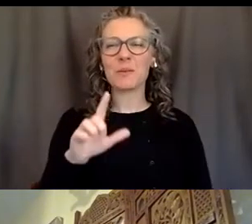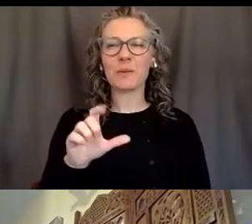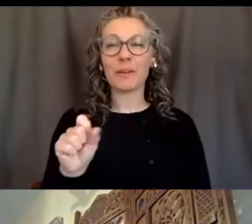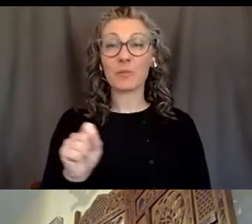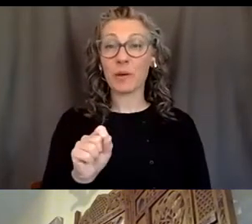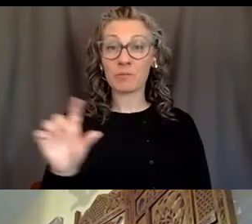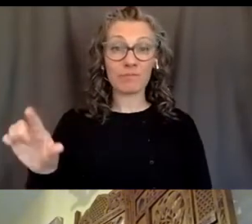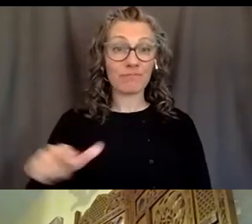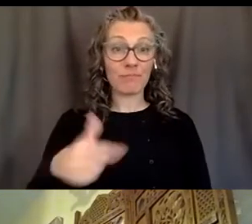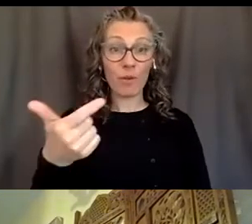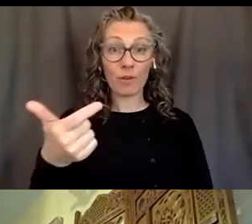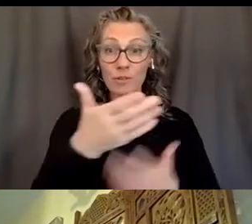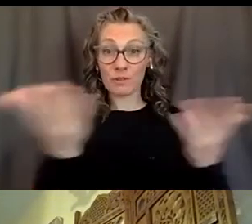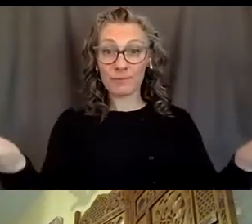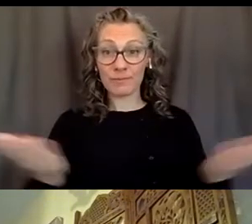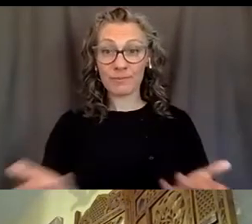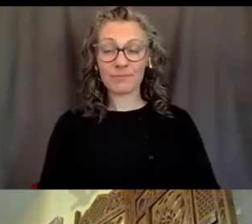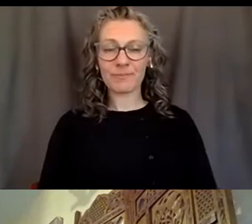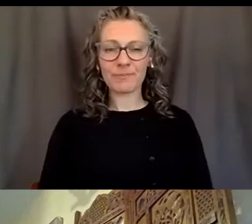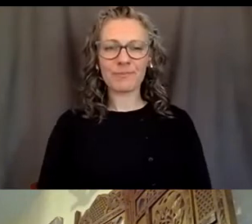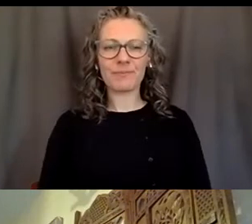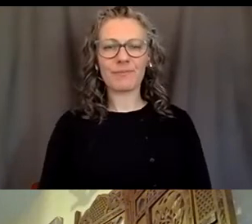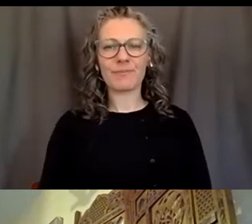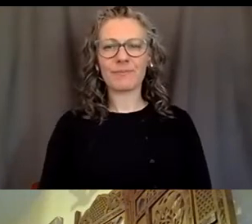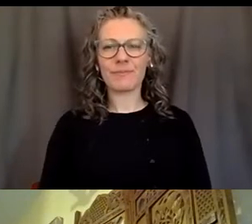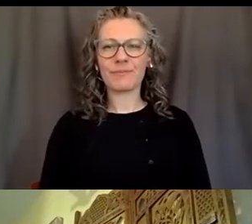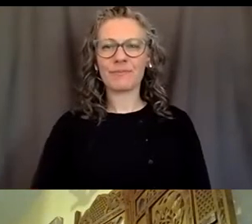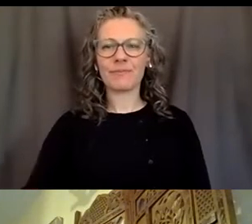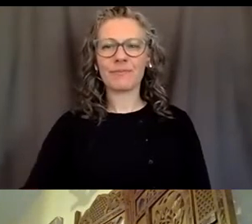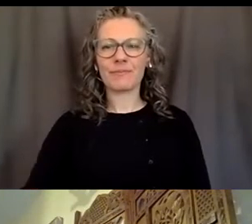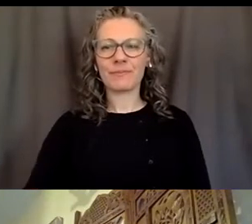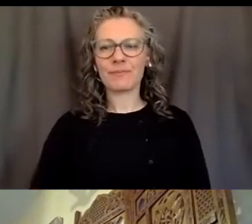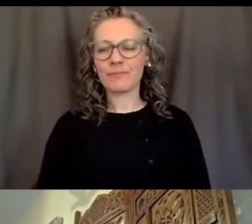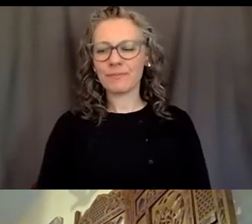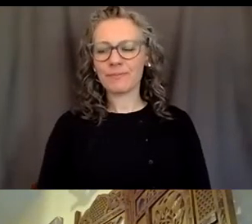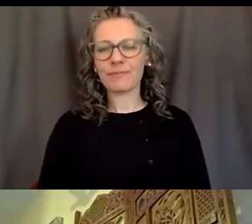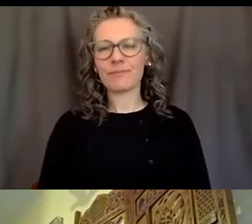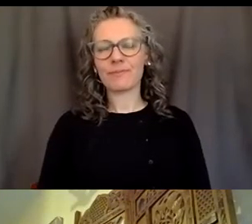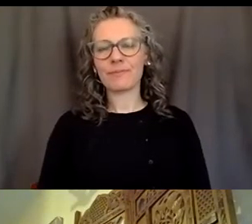have anything? Anything else they want to jump in and share with Victor?